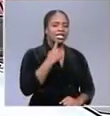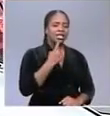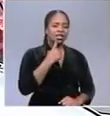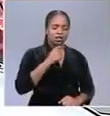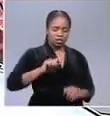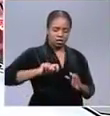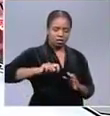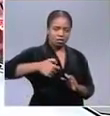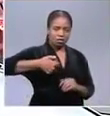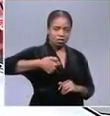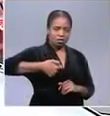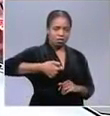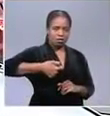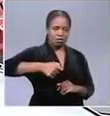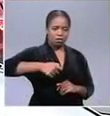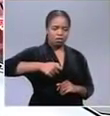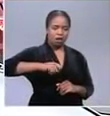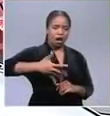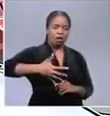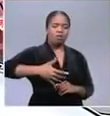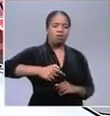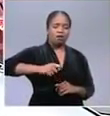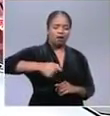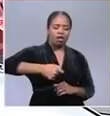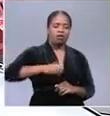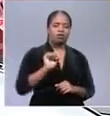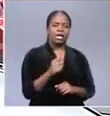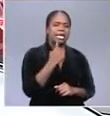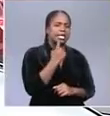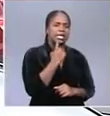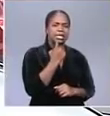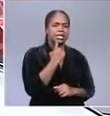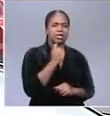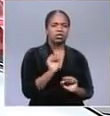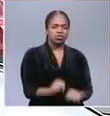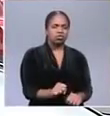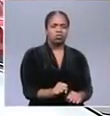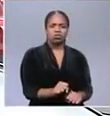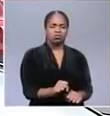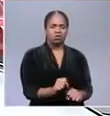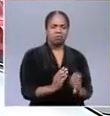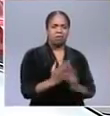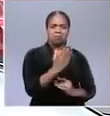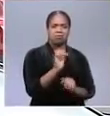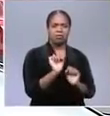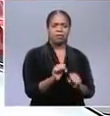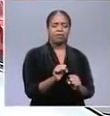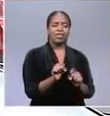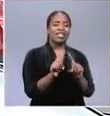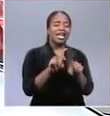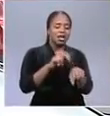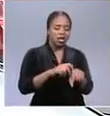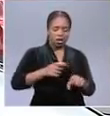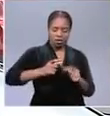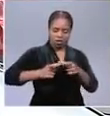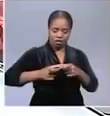screws. When you put the spare key in, you can turn the barrel with ease. They need to design a lock that